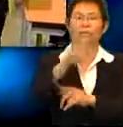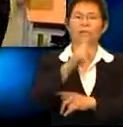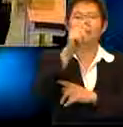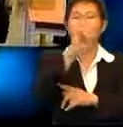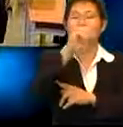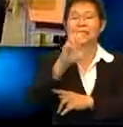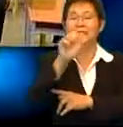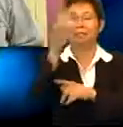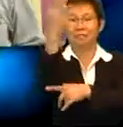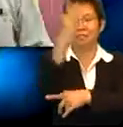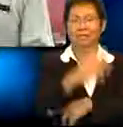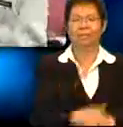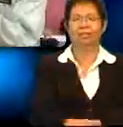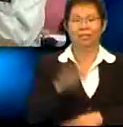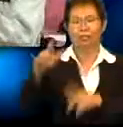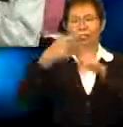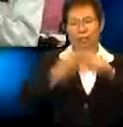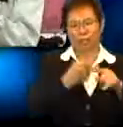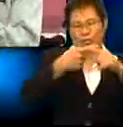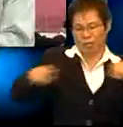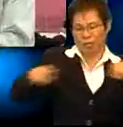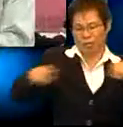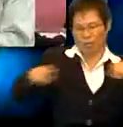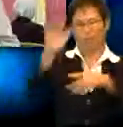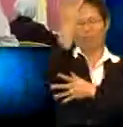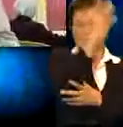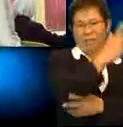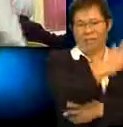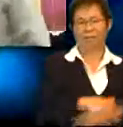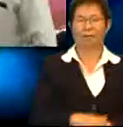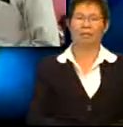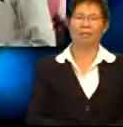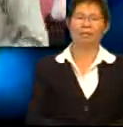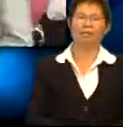tree? Teja tree. Since they are from different tree,